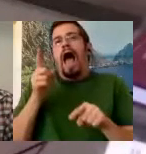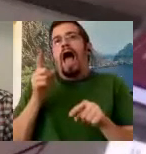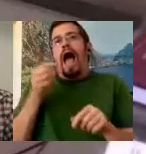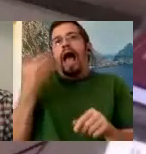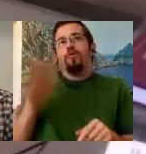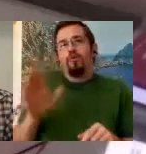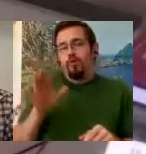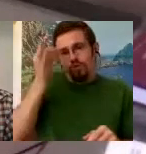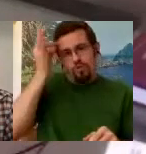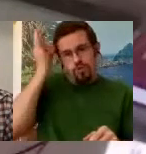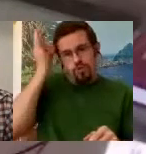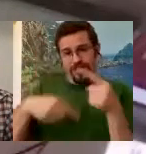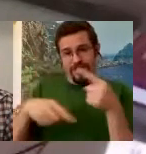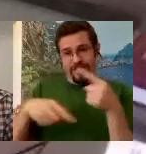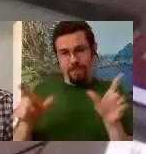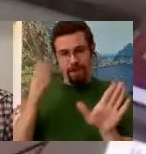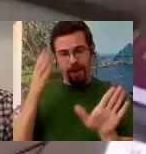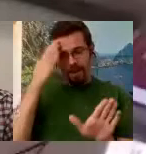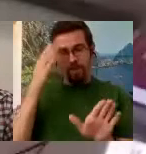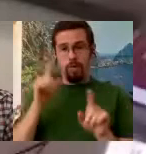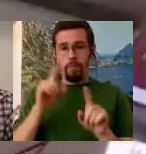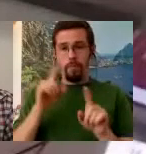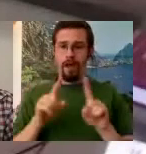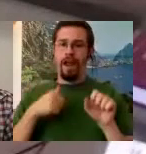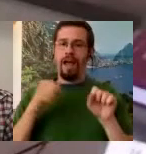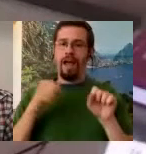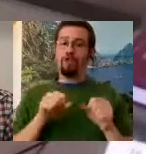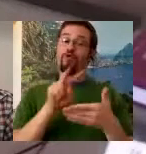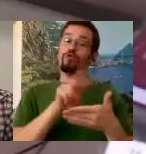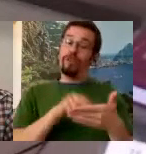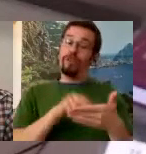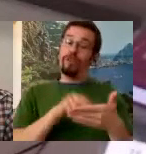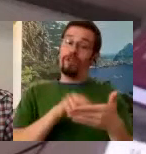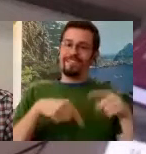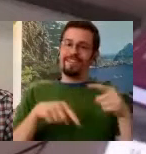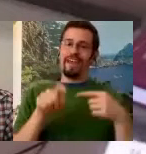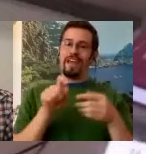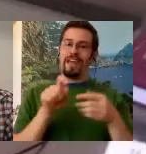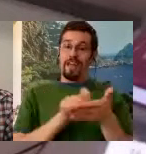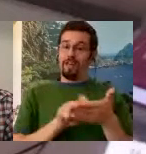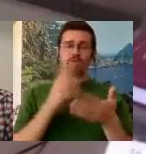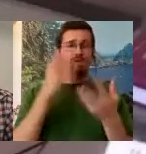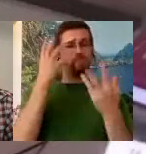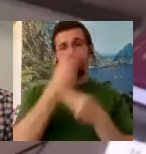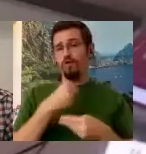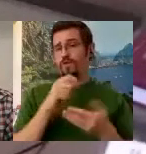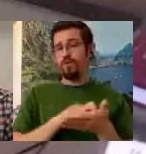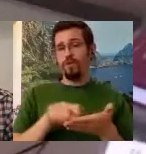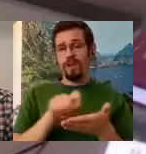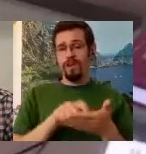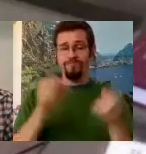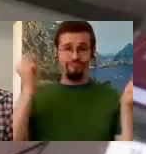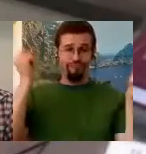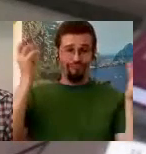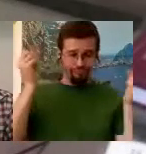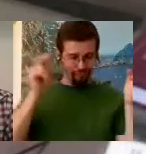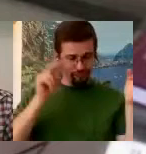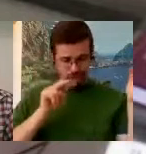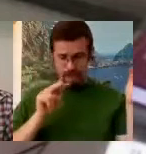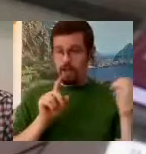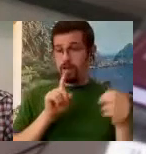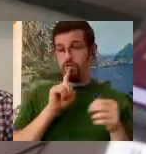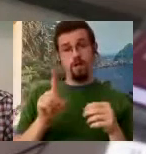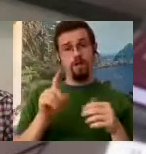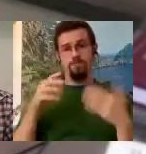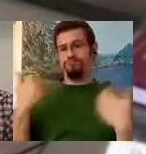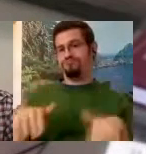but I certainly could read the sign writing. It's beautifully written, and I think we are extraordinarily blessed to know